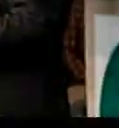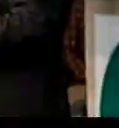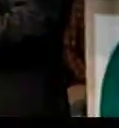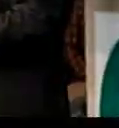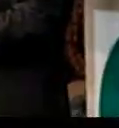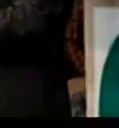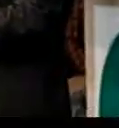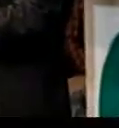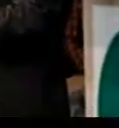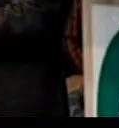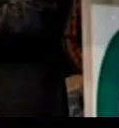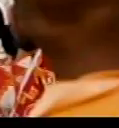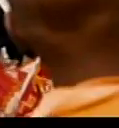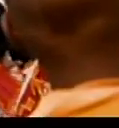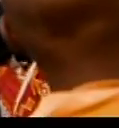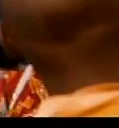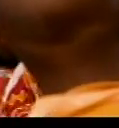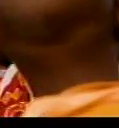Give me C.